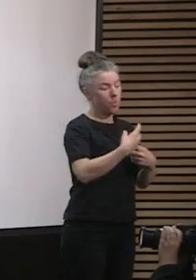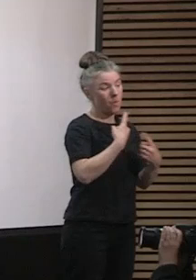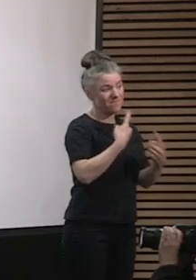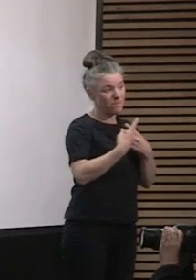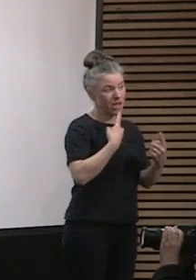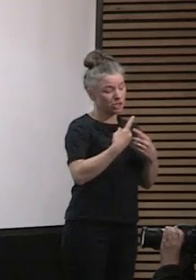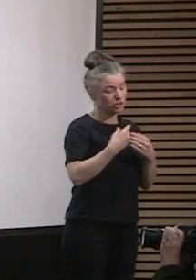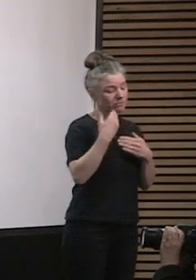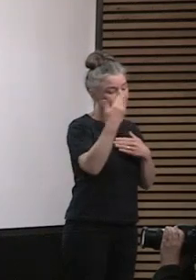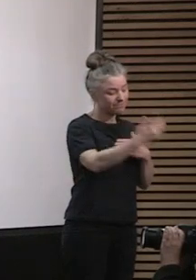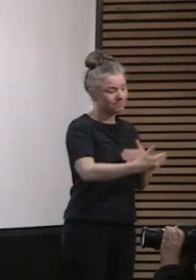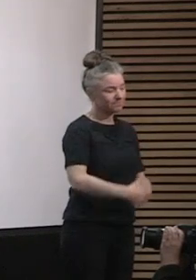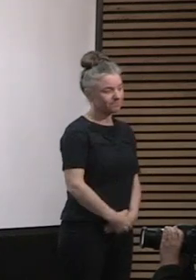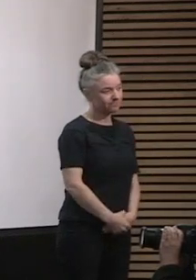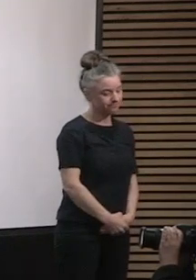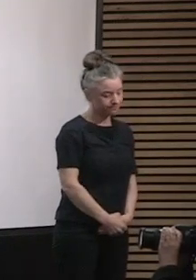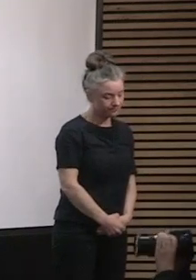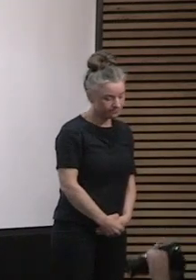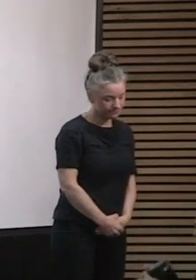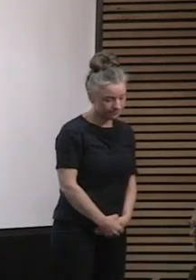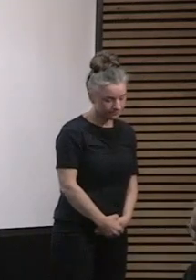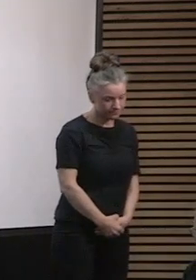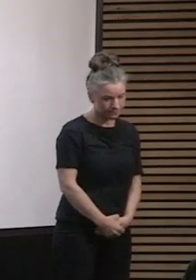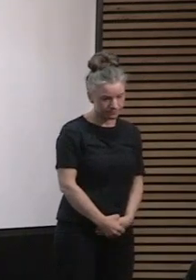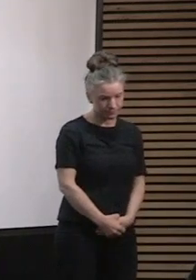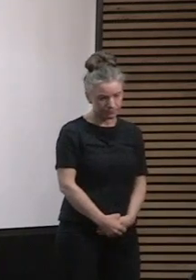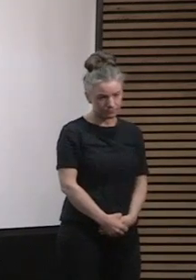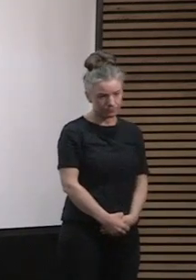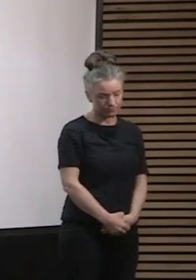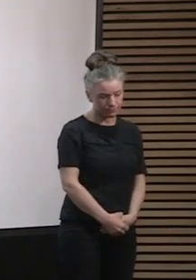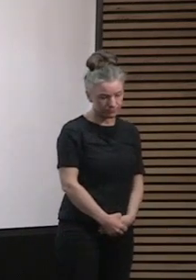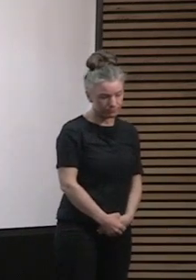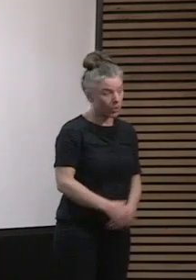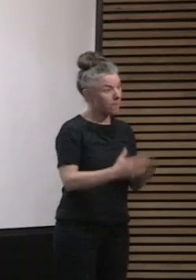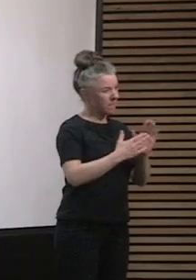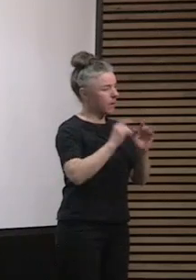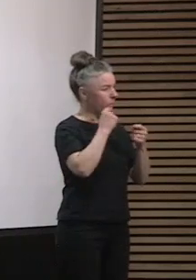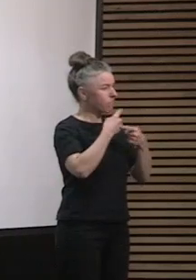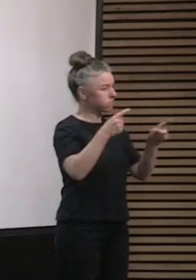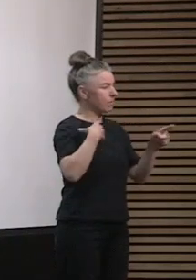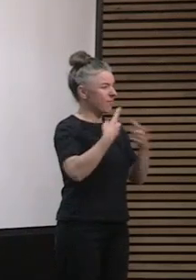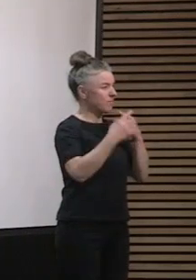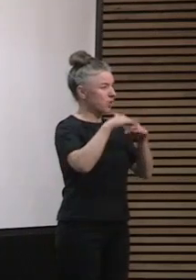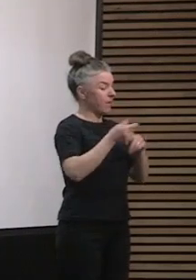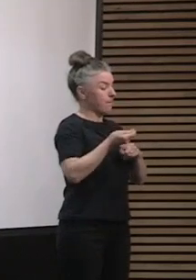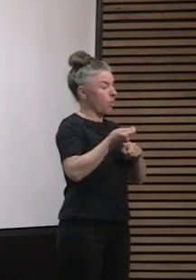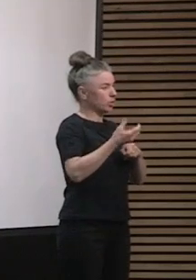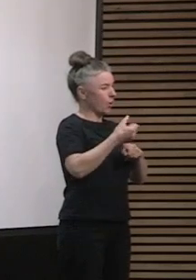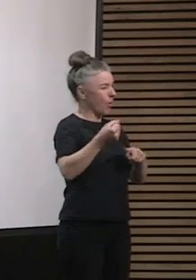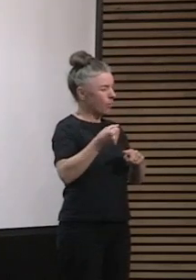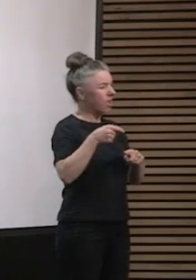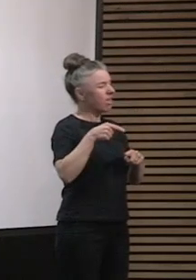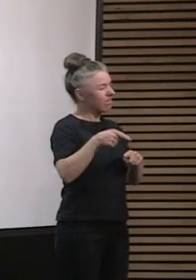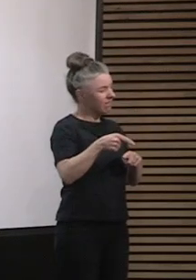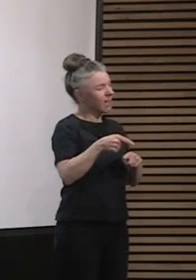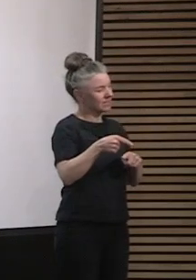final details will be operationalised, and we'll be able to put them out into the public arena on Monday as well. This is all part of our plan